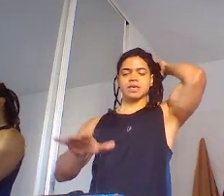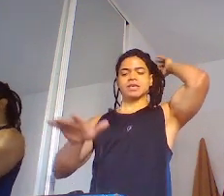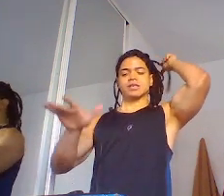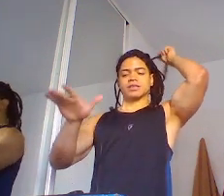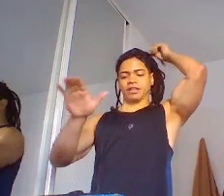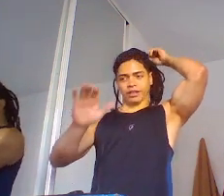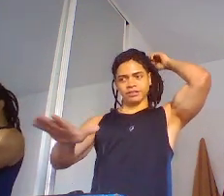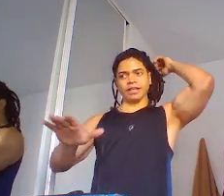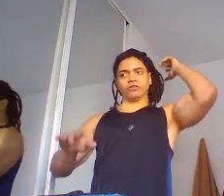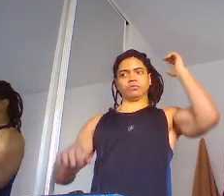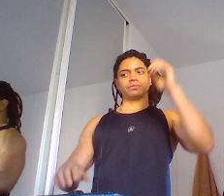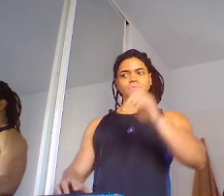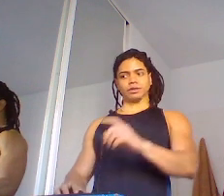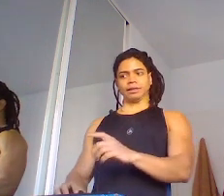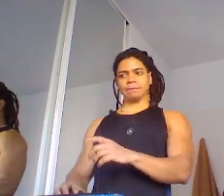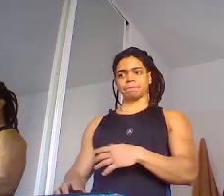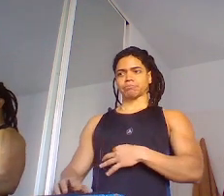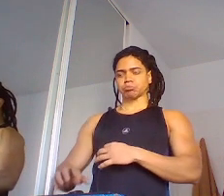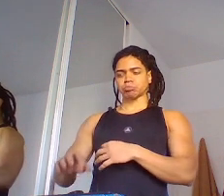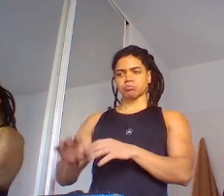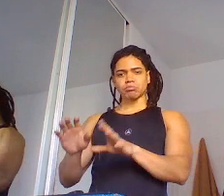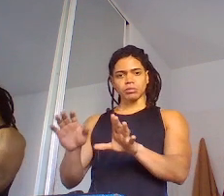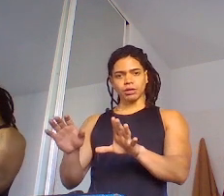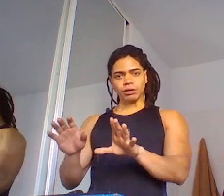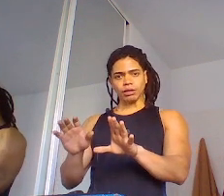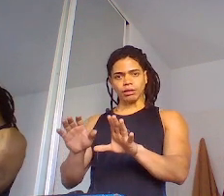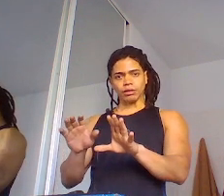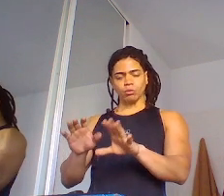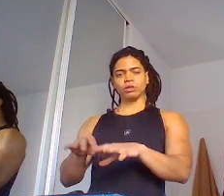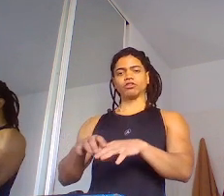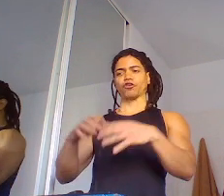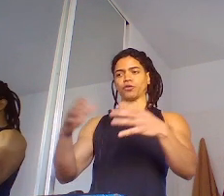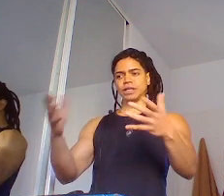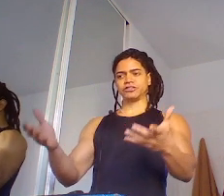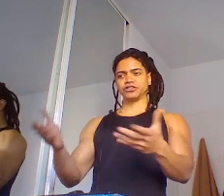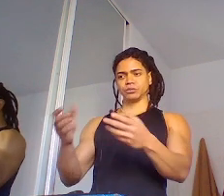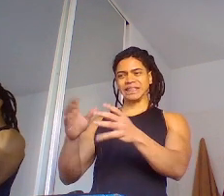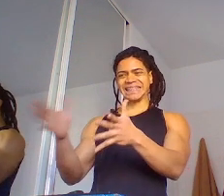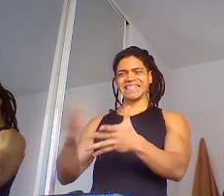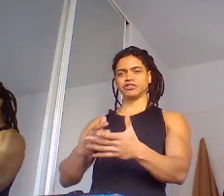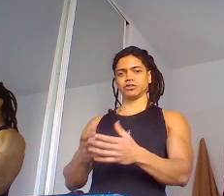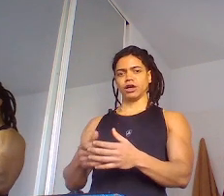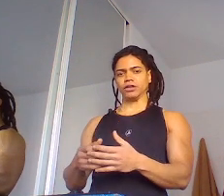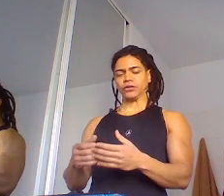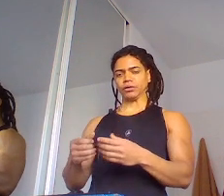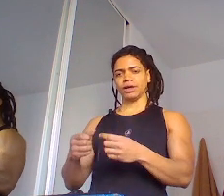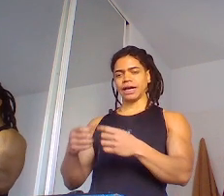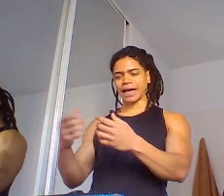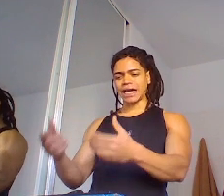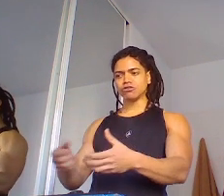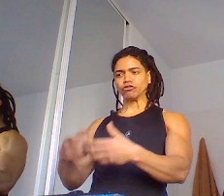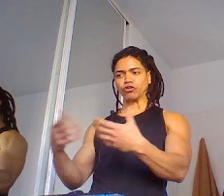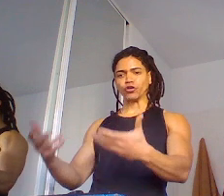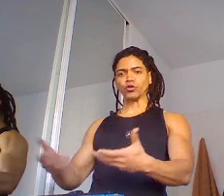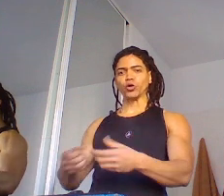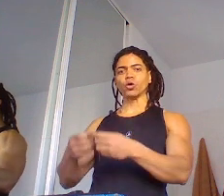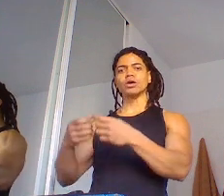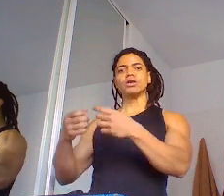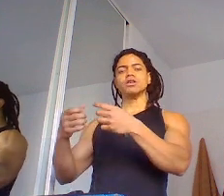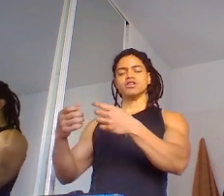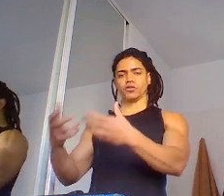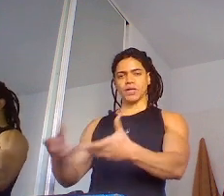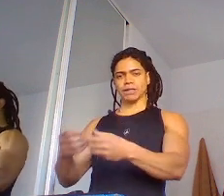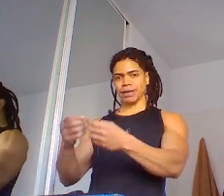So this section, okay, will teach us how